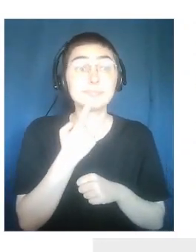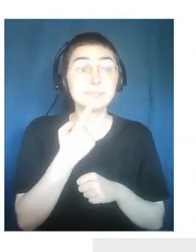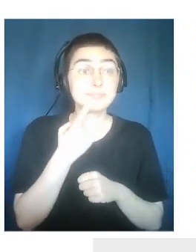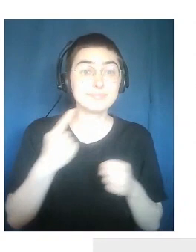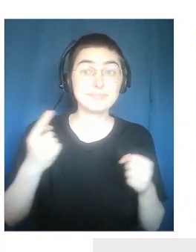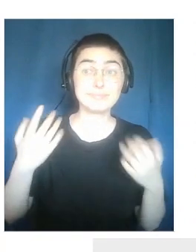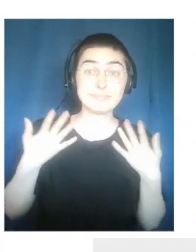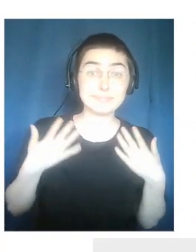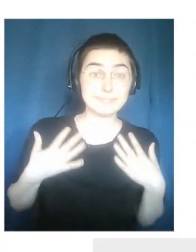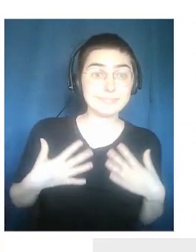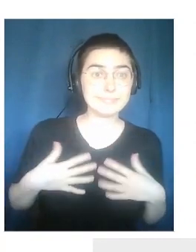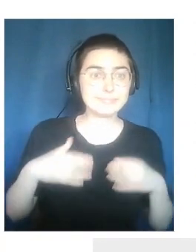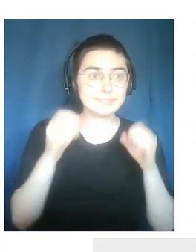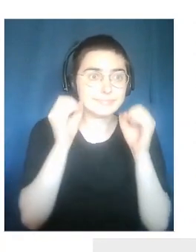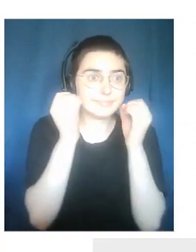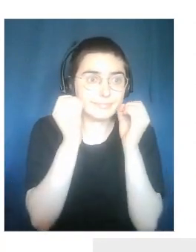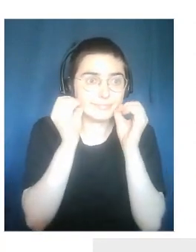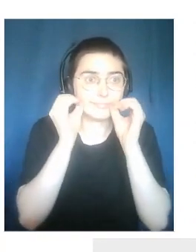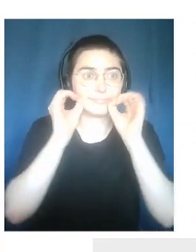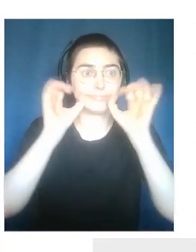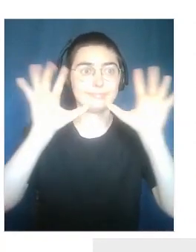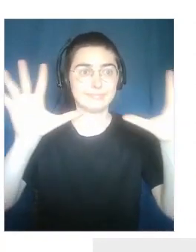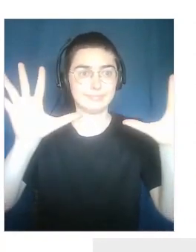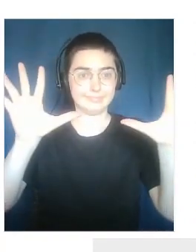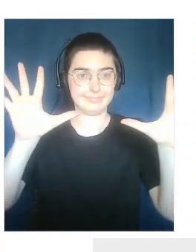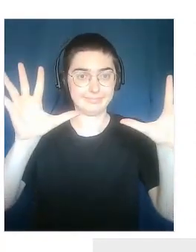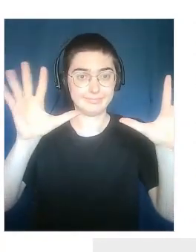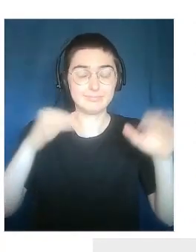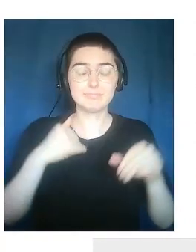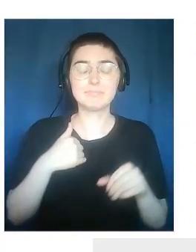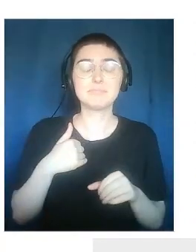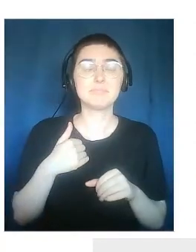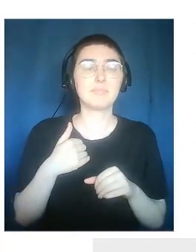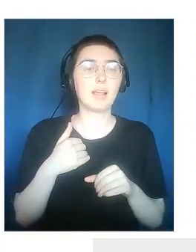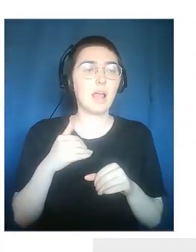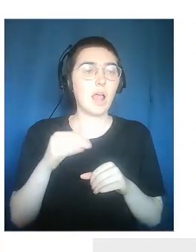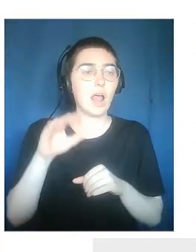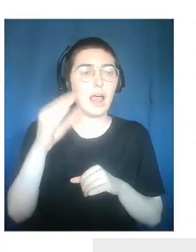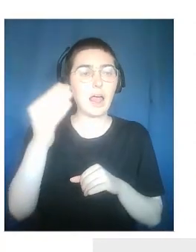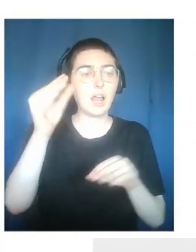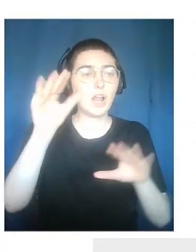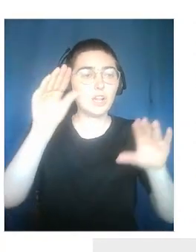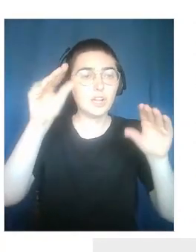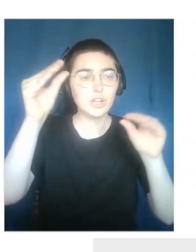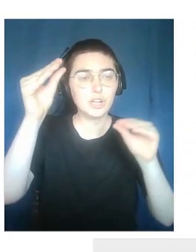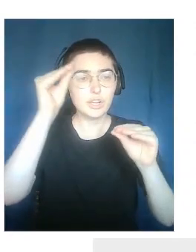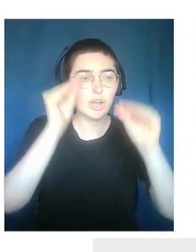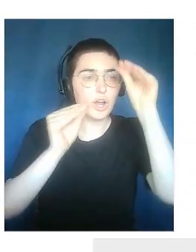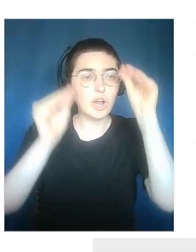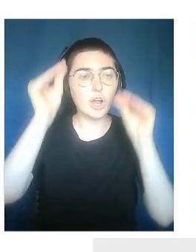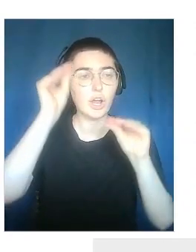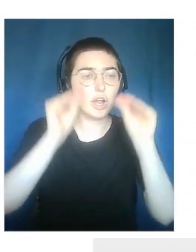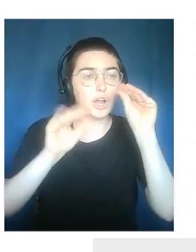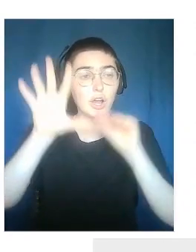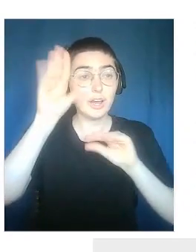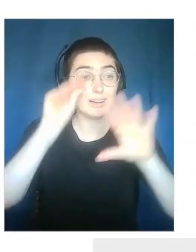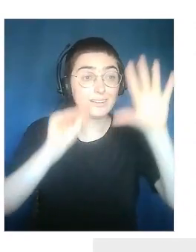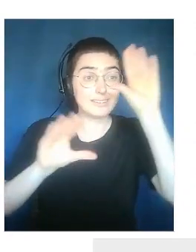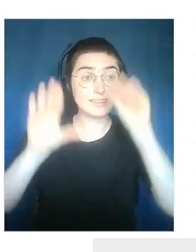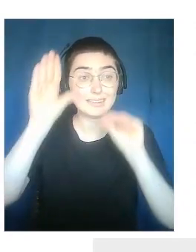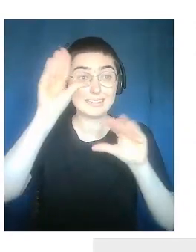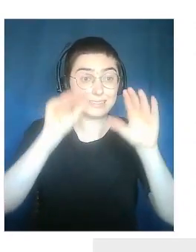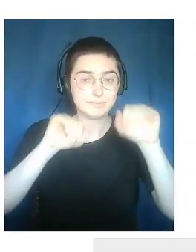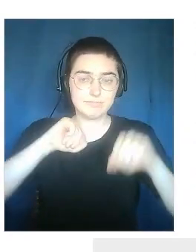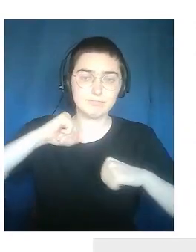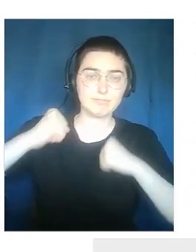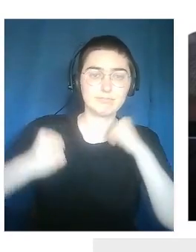specialization, what pedagogists call the environmental learning, is actually something that